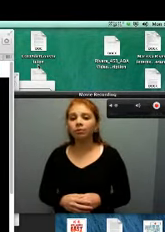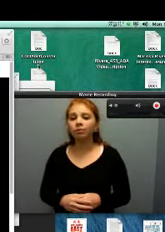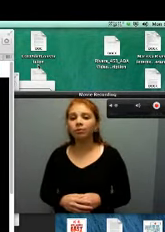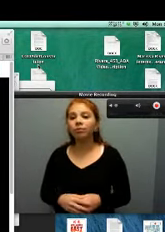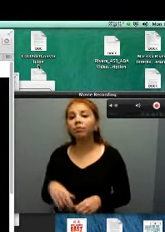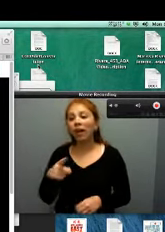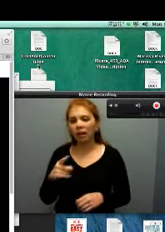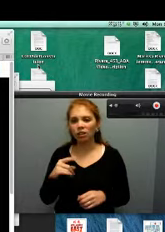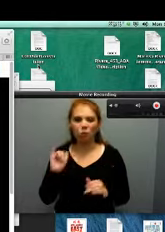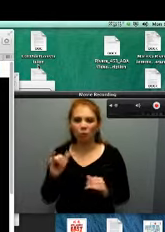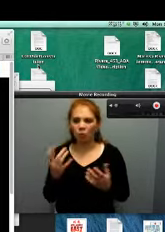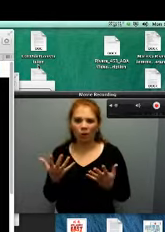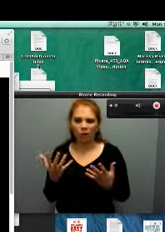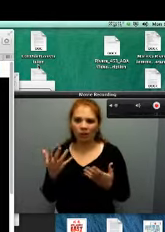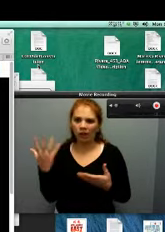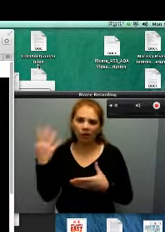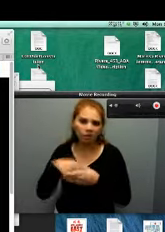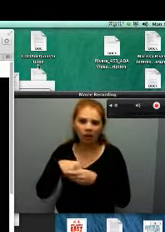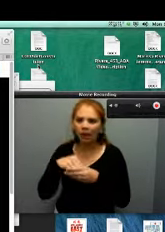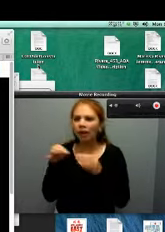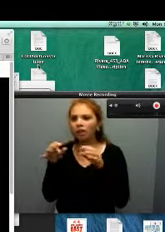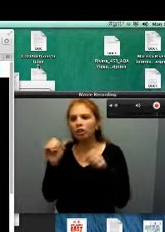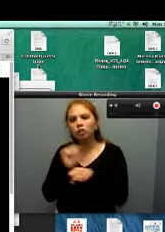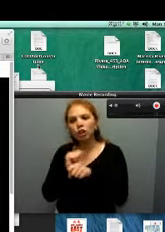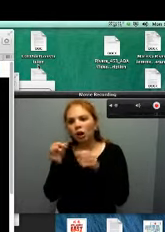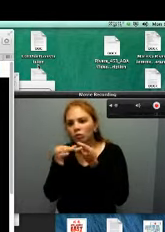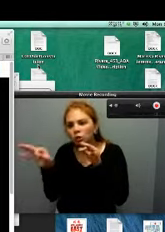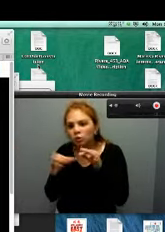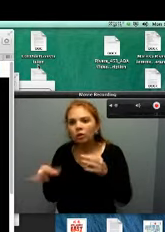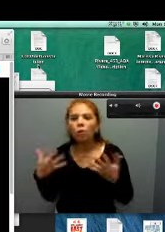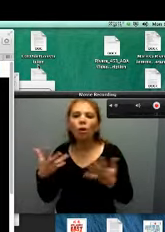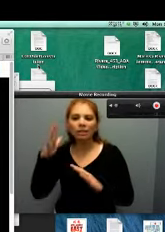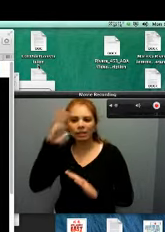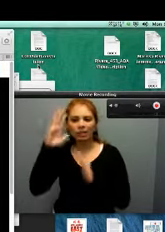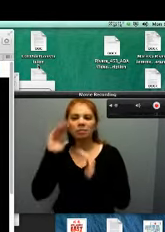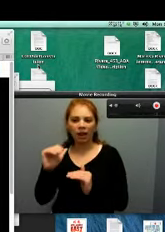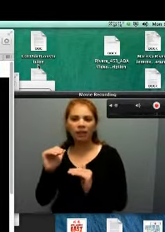It's what's going to be in the job description or what's expected of the supervisor.